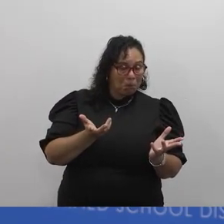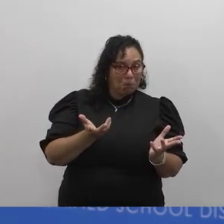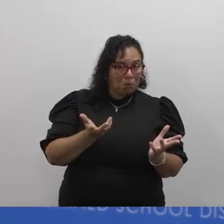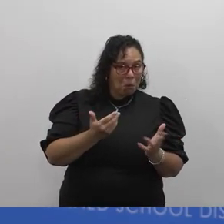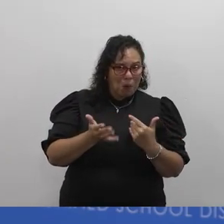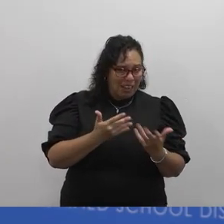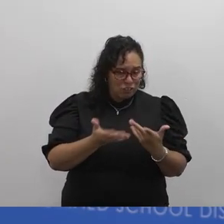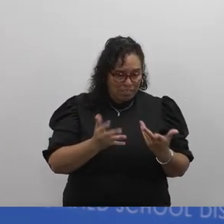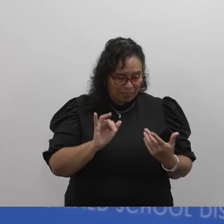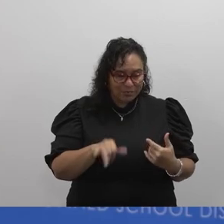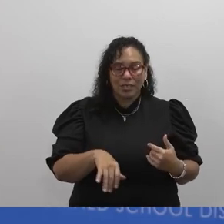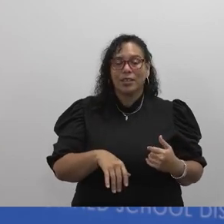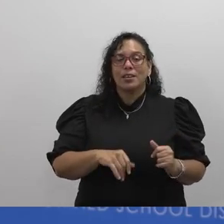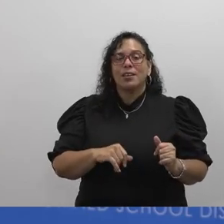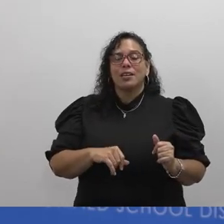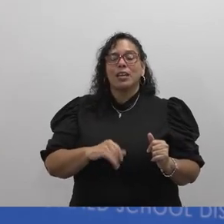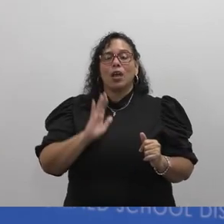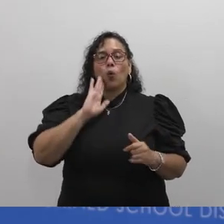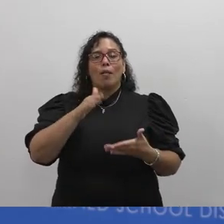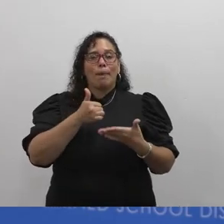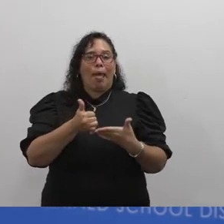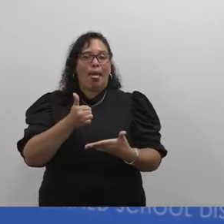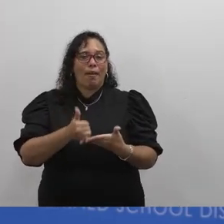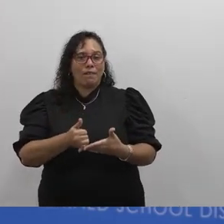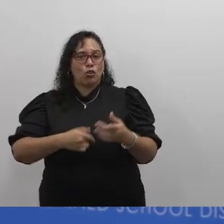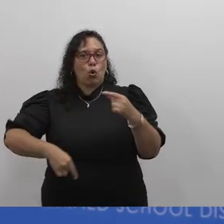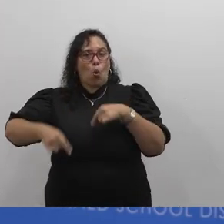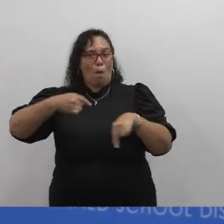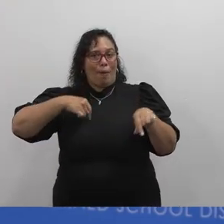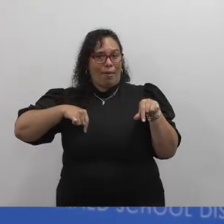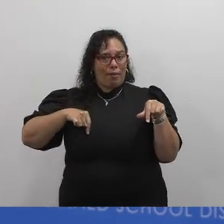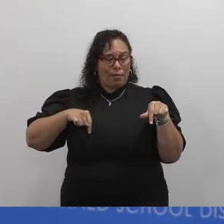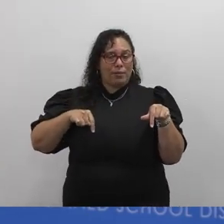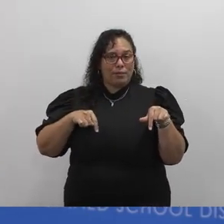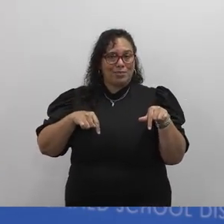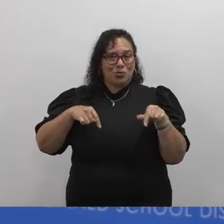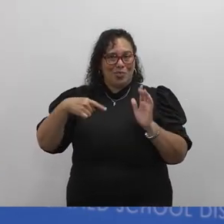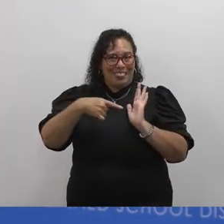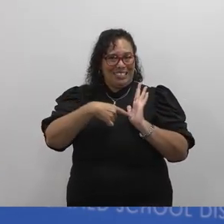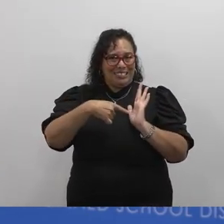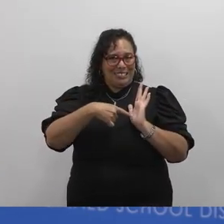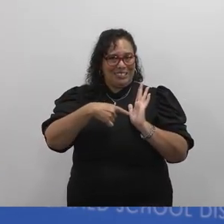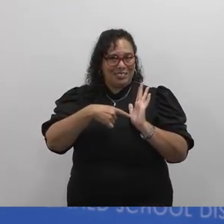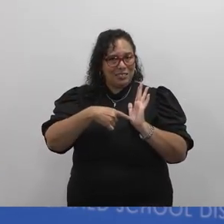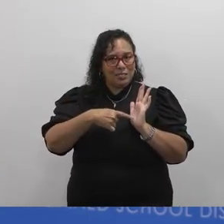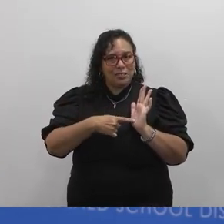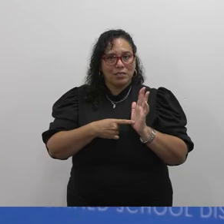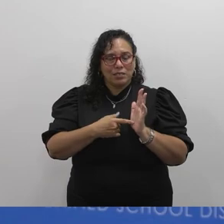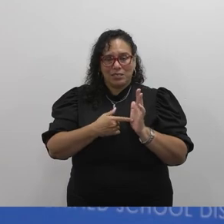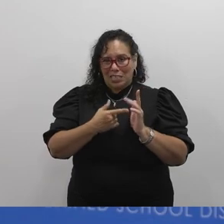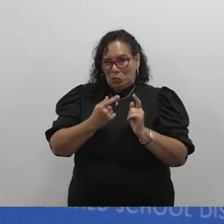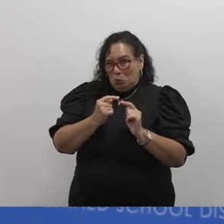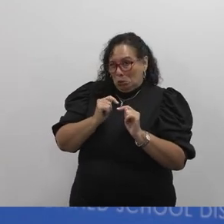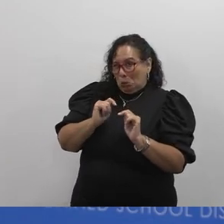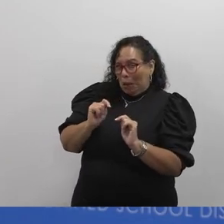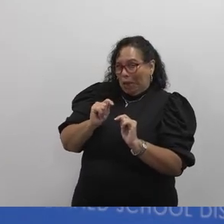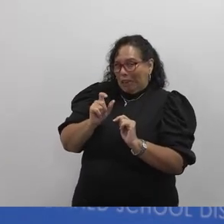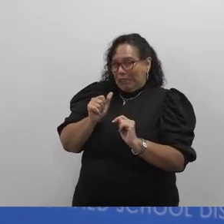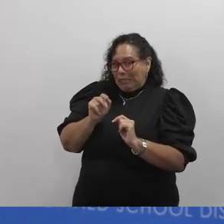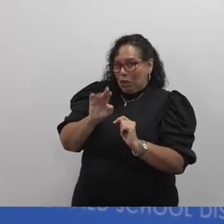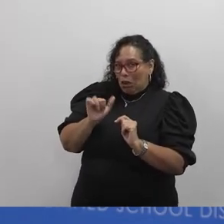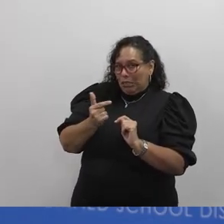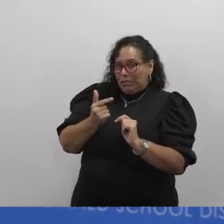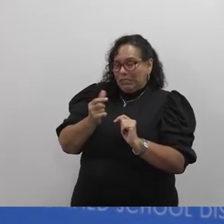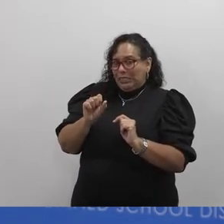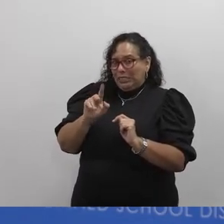Whatever that is, I think it would be helpful to refer back to this as we're sort of trial running that August and